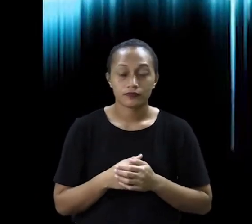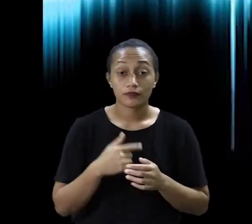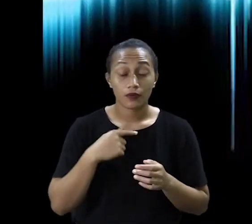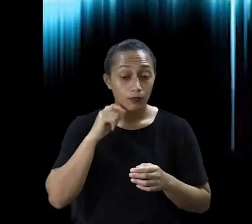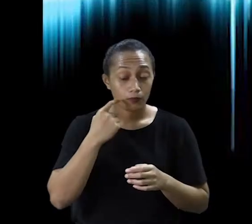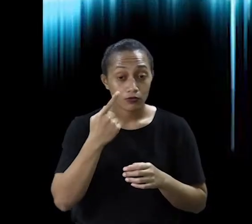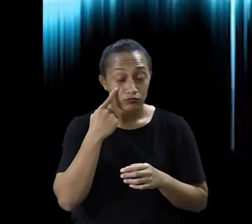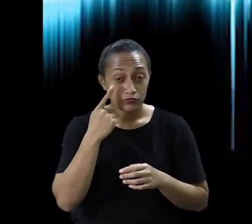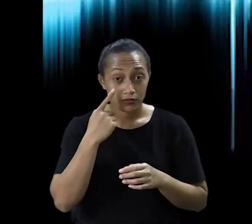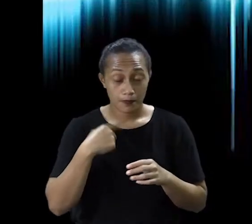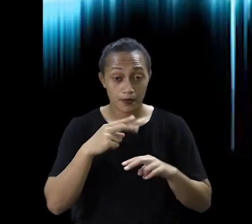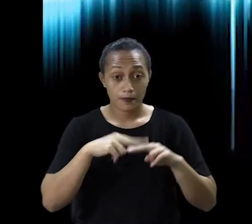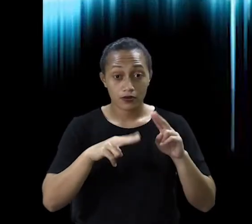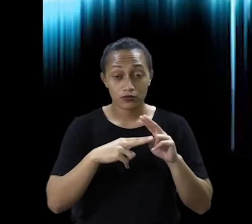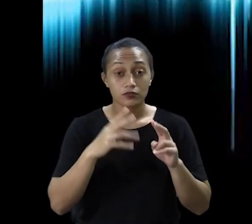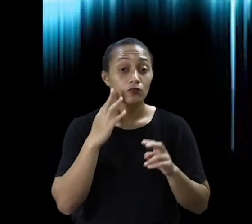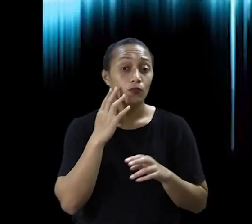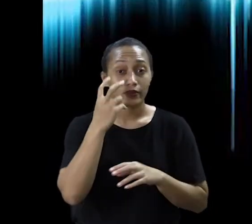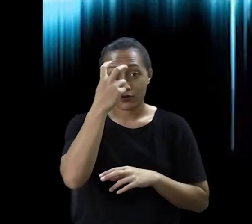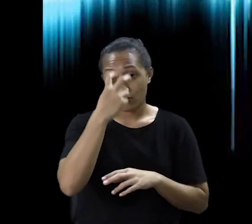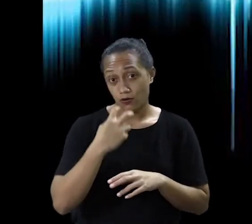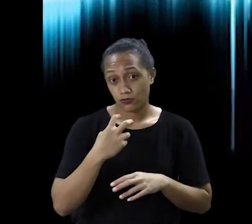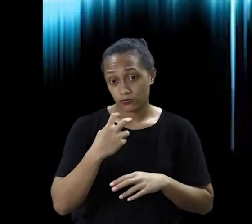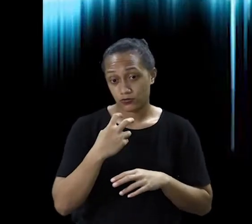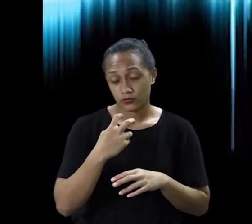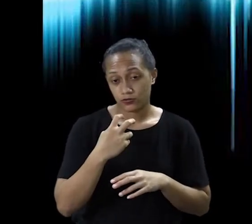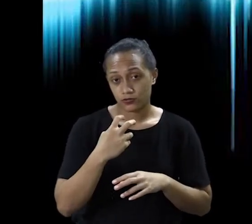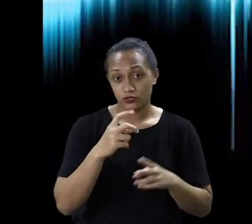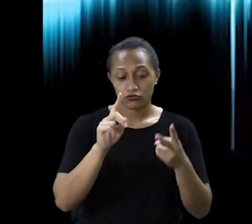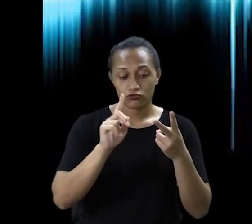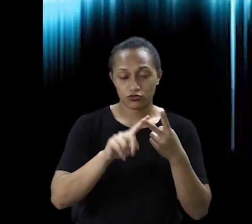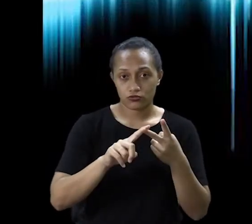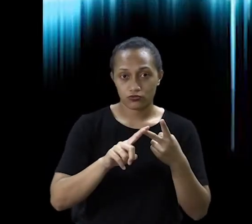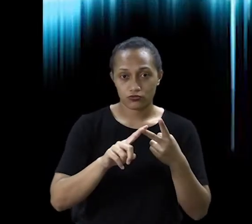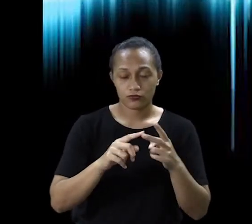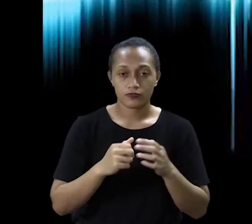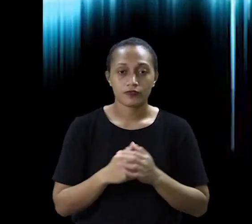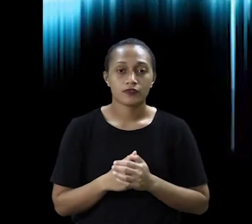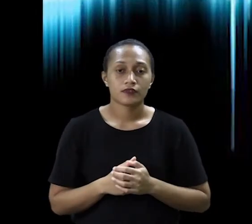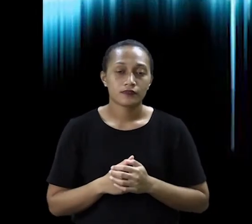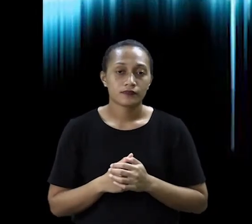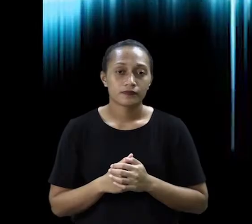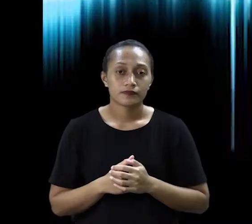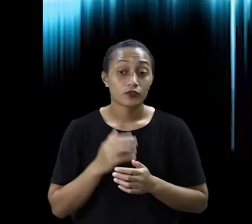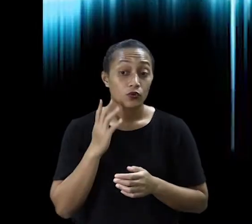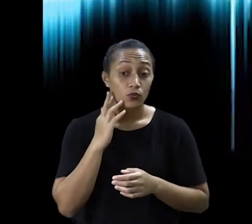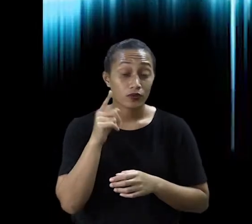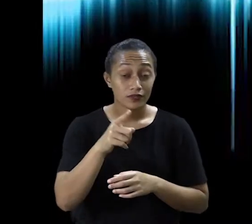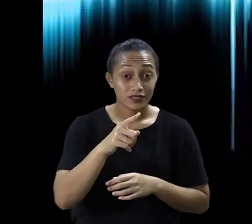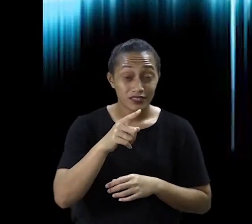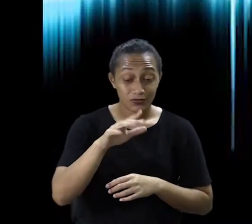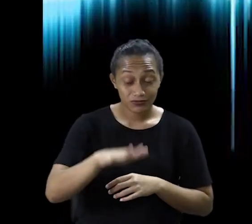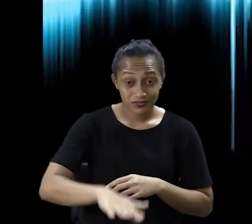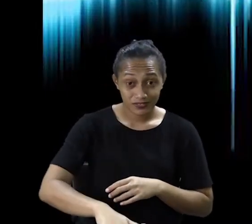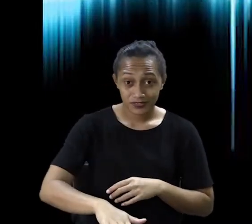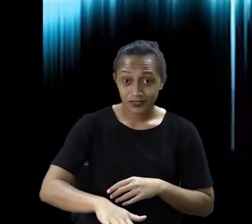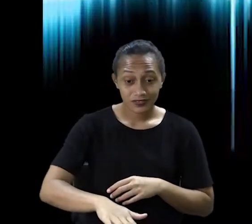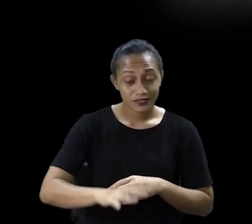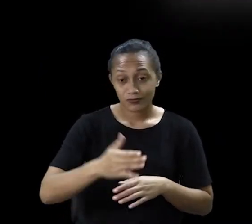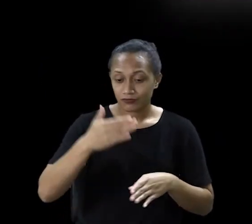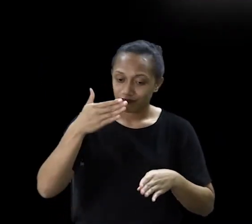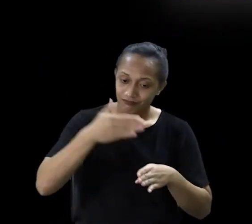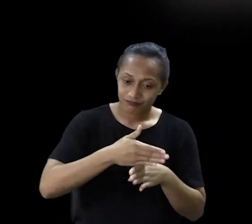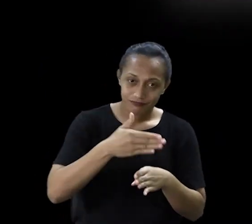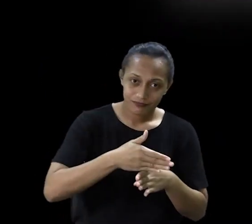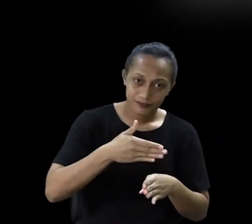I'll look after my parents when they get old. Audio 2. When he was young, he was a hard